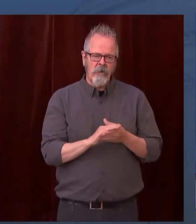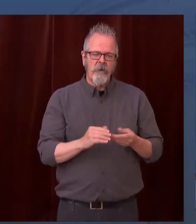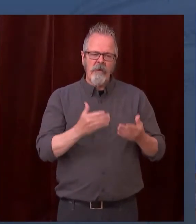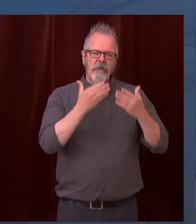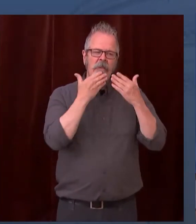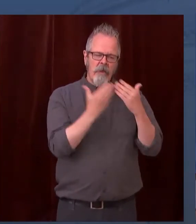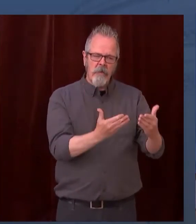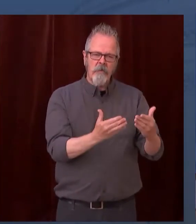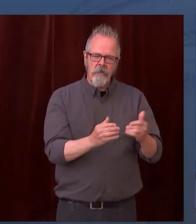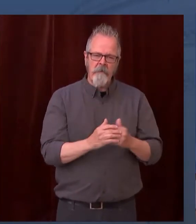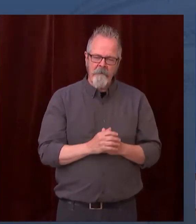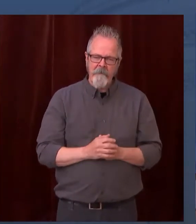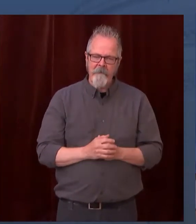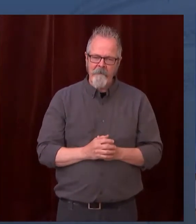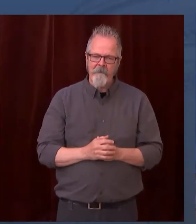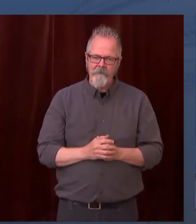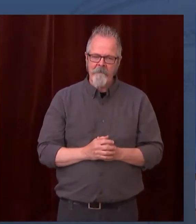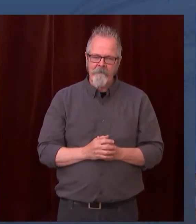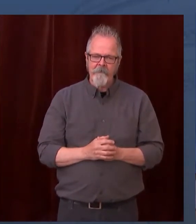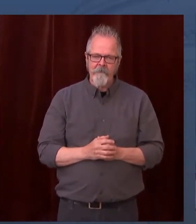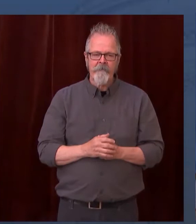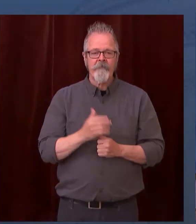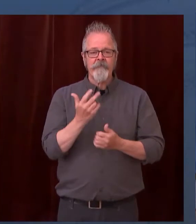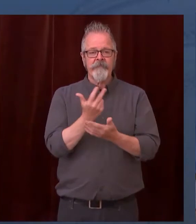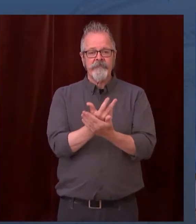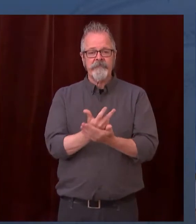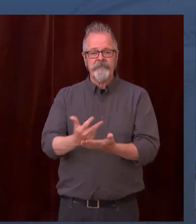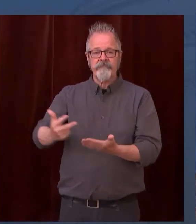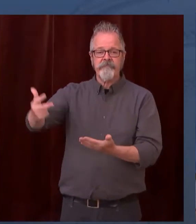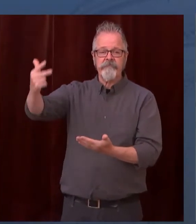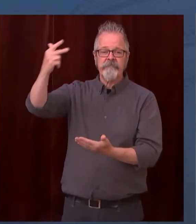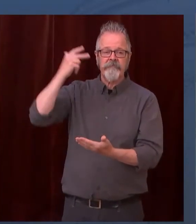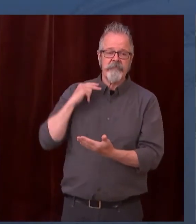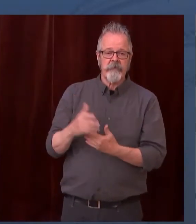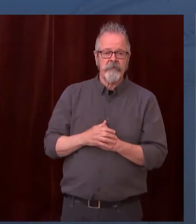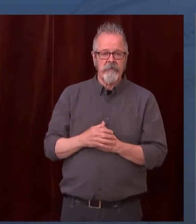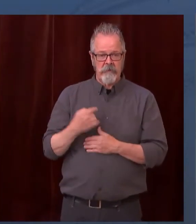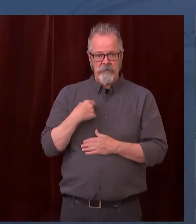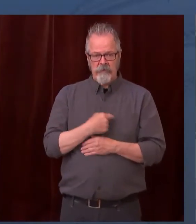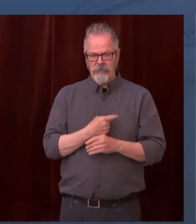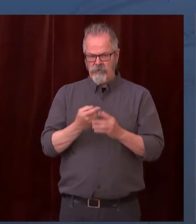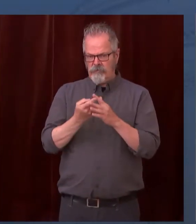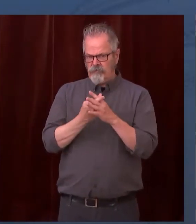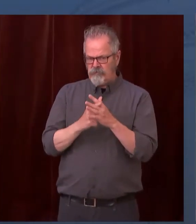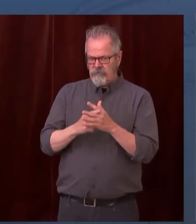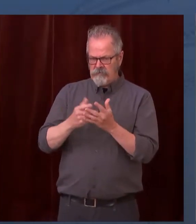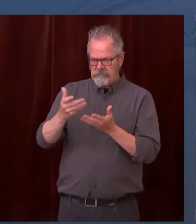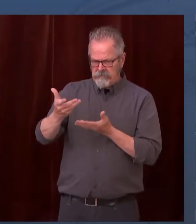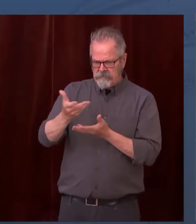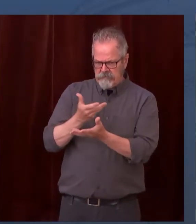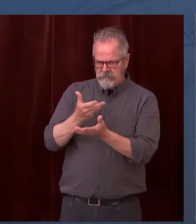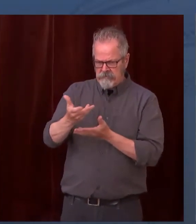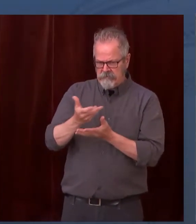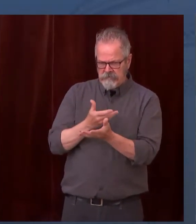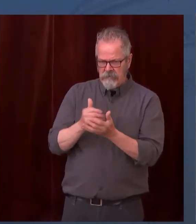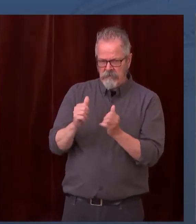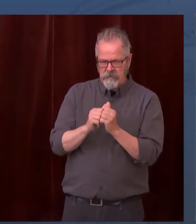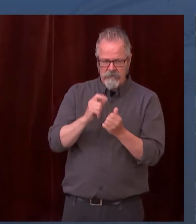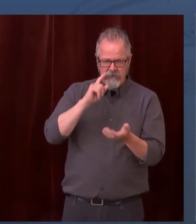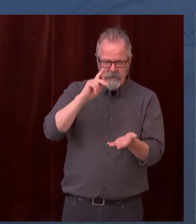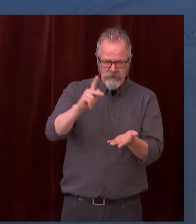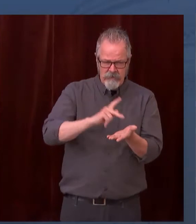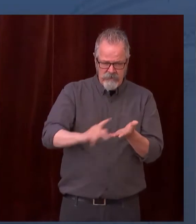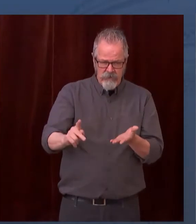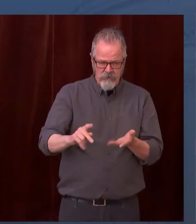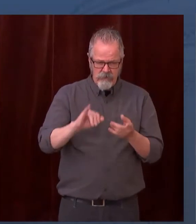we started working with him and Dr. Lofi to try to come to some kind of a roadmap to recovery. And